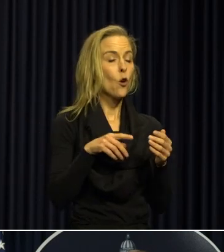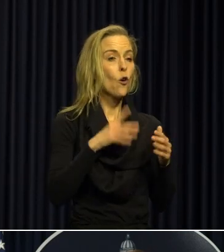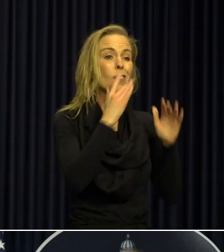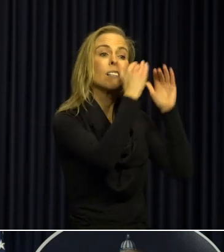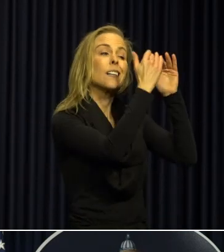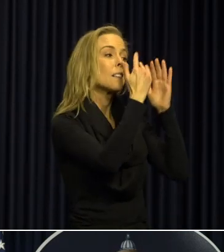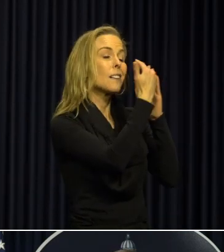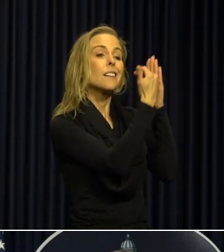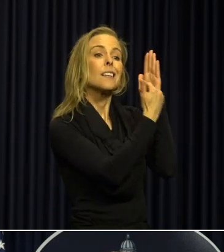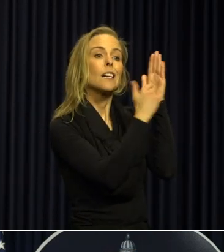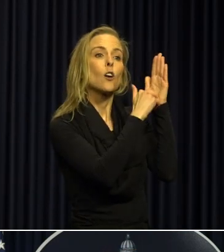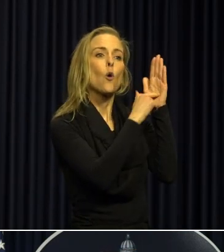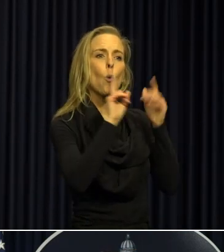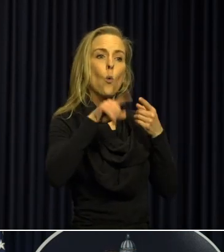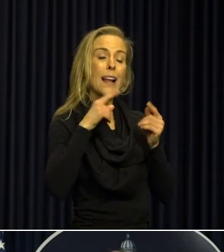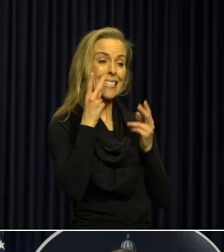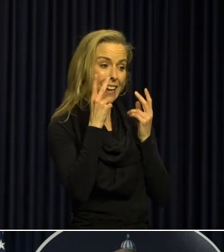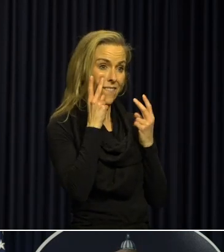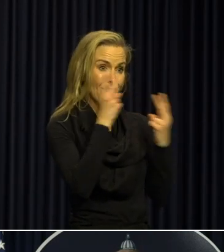Our website,